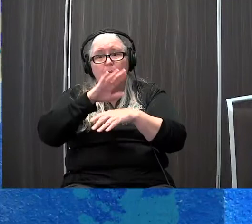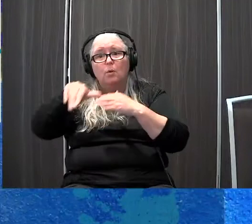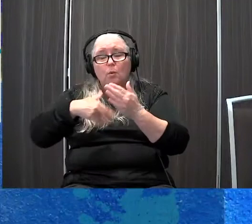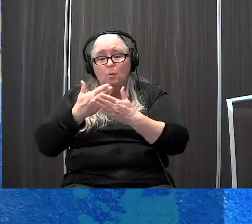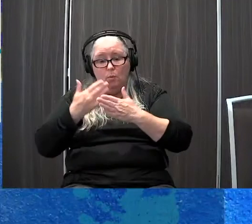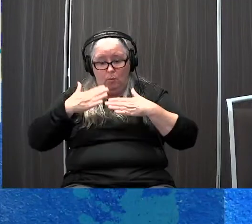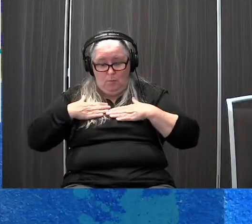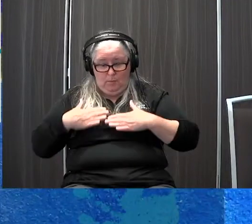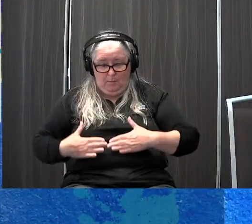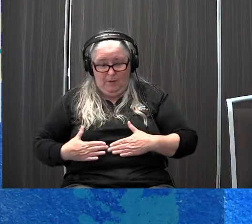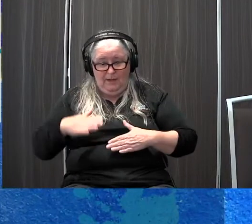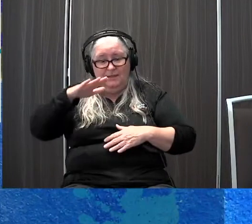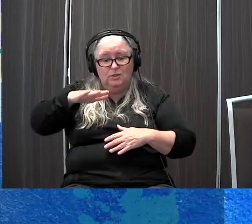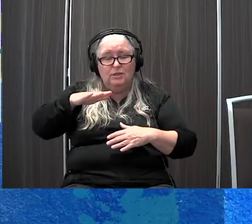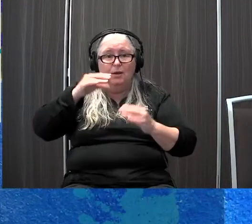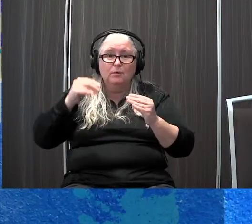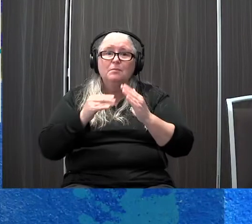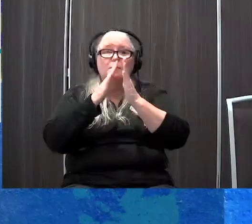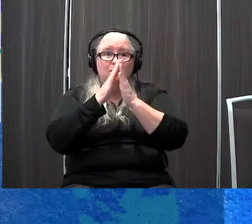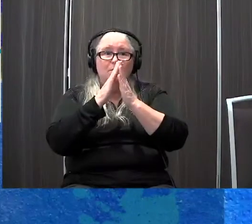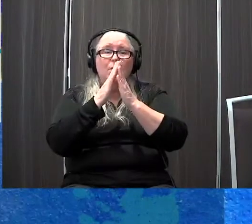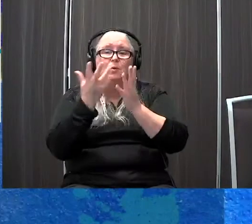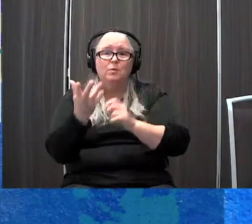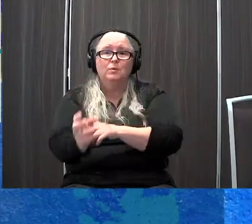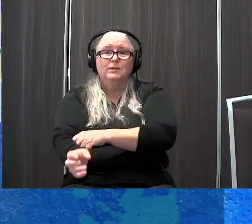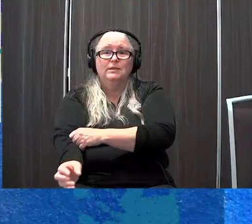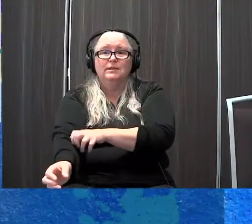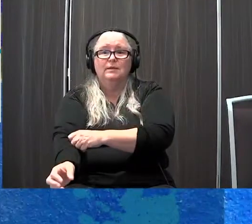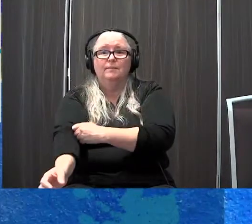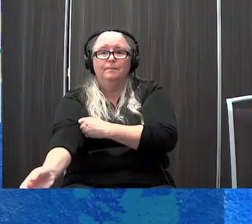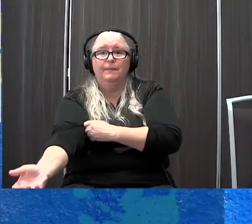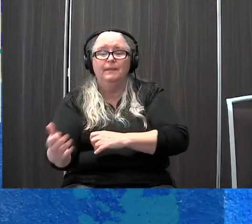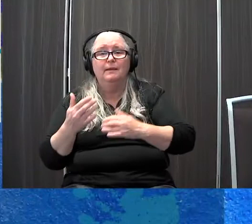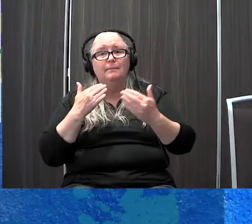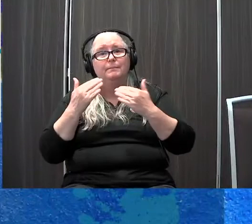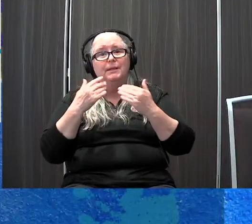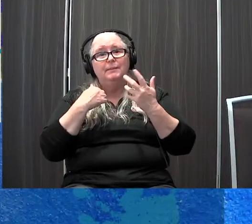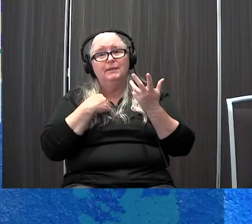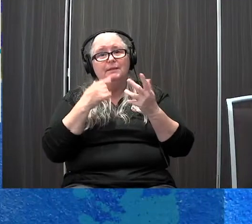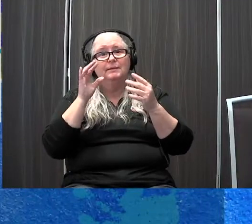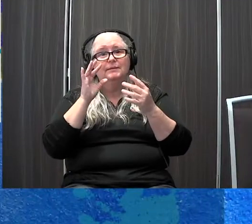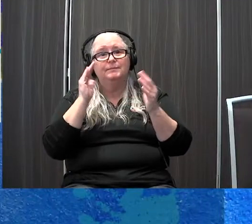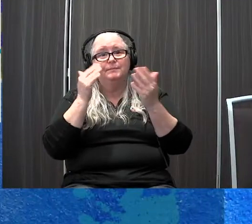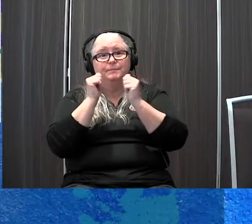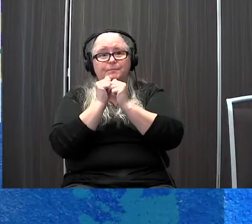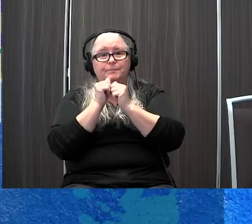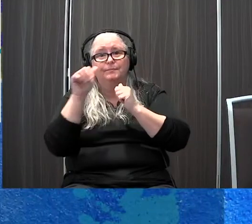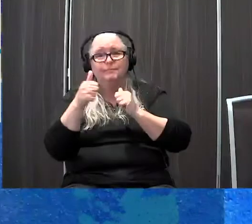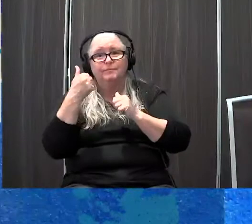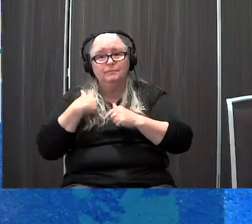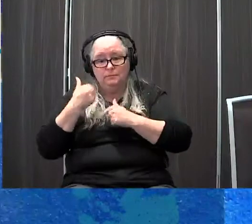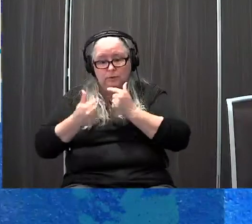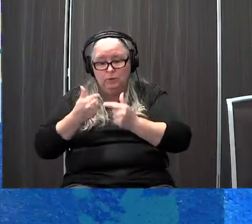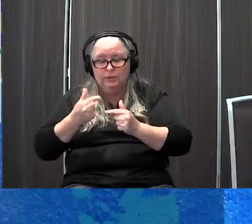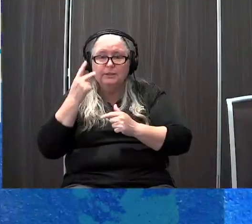approach. And that gives us kind of something unique maybe compared to some other specialties. I know genetics looks very